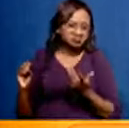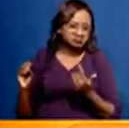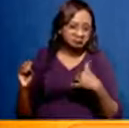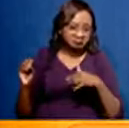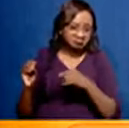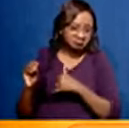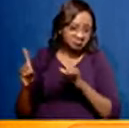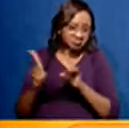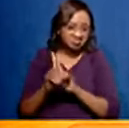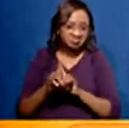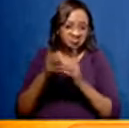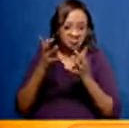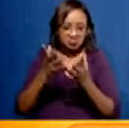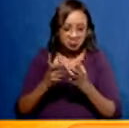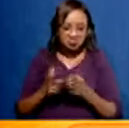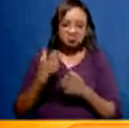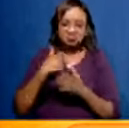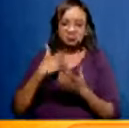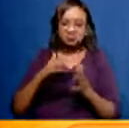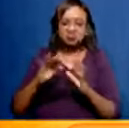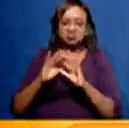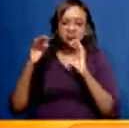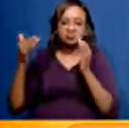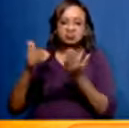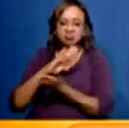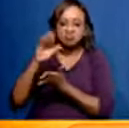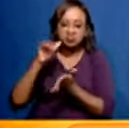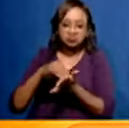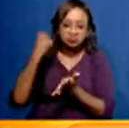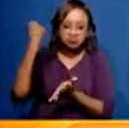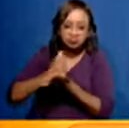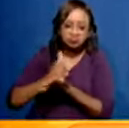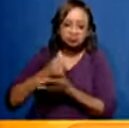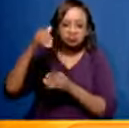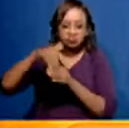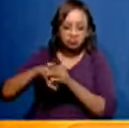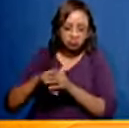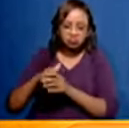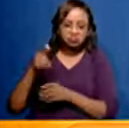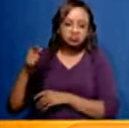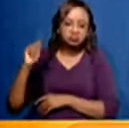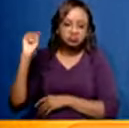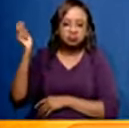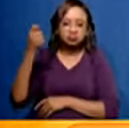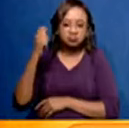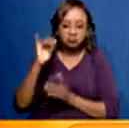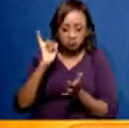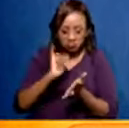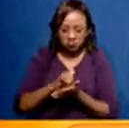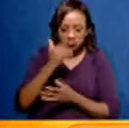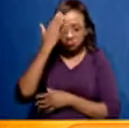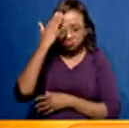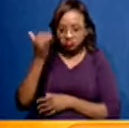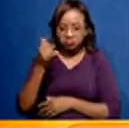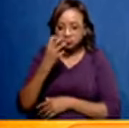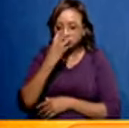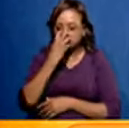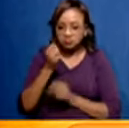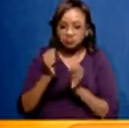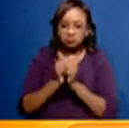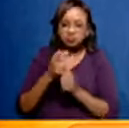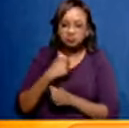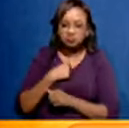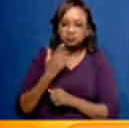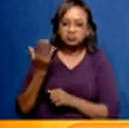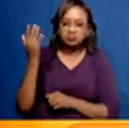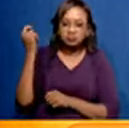also have a Global Center on Adaptation office in Kenya? And that's precisely why President Rutte and myself,